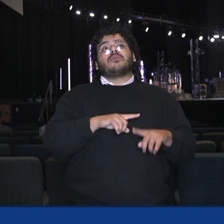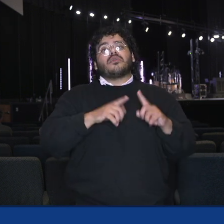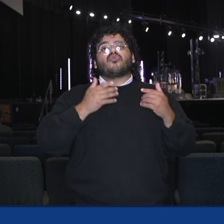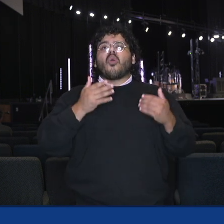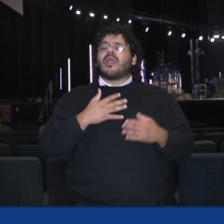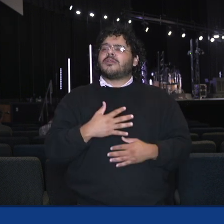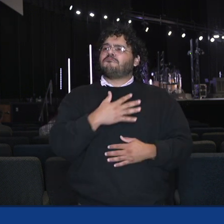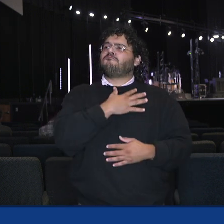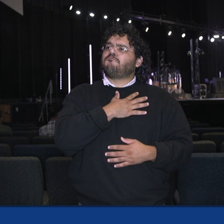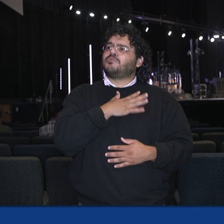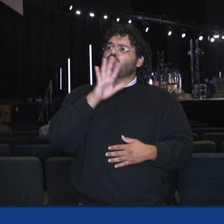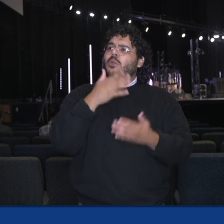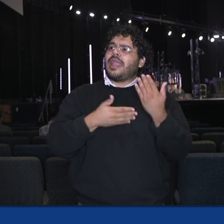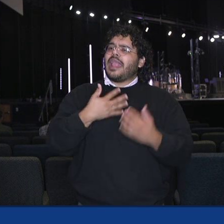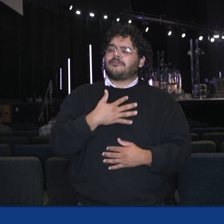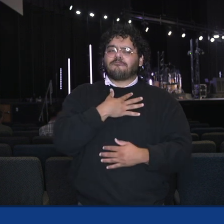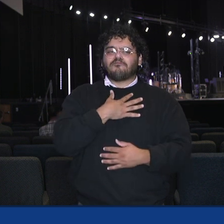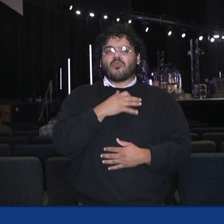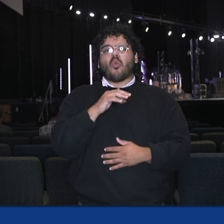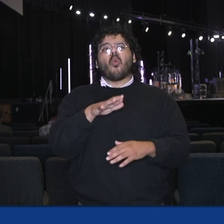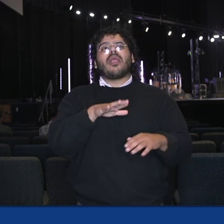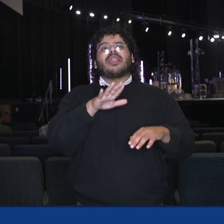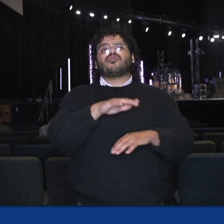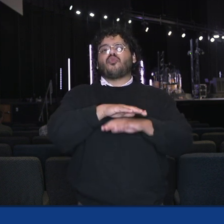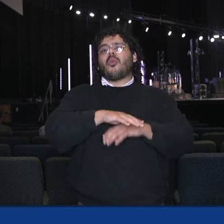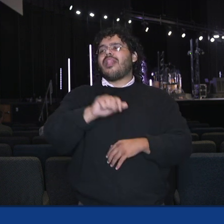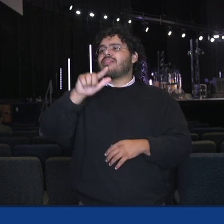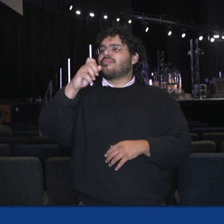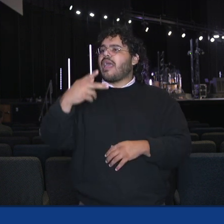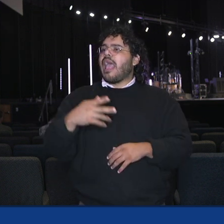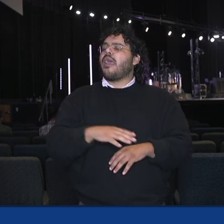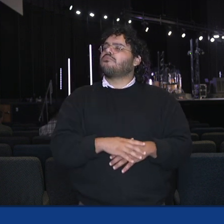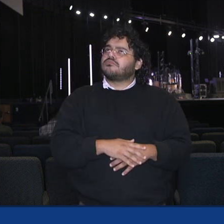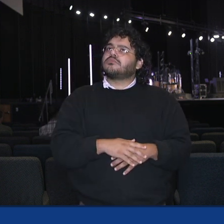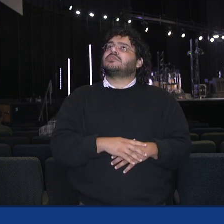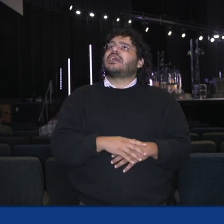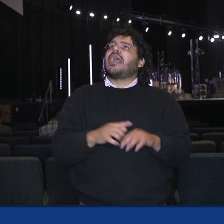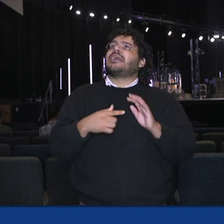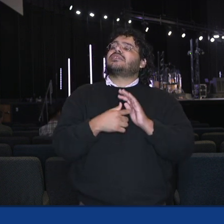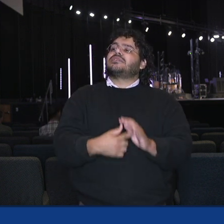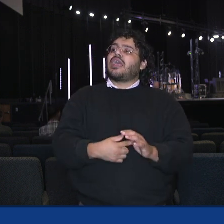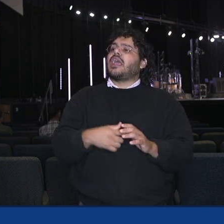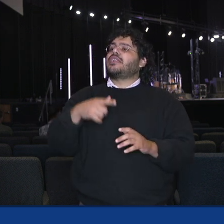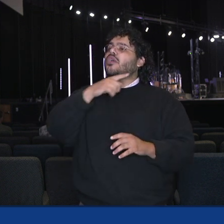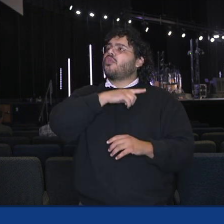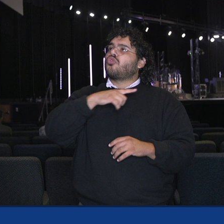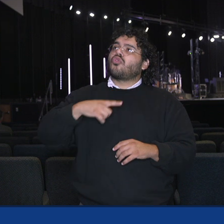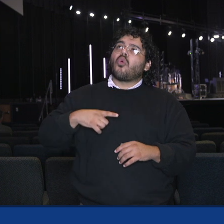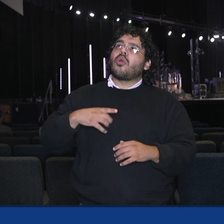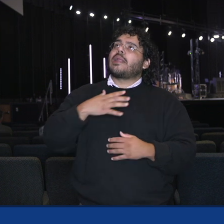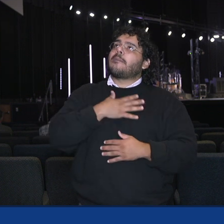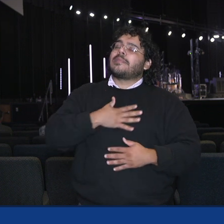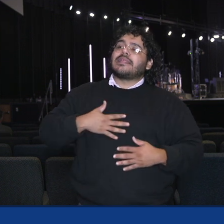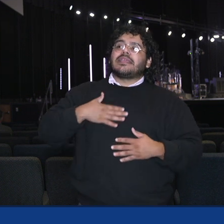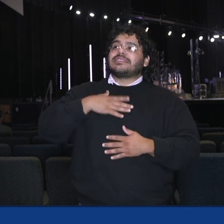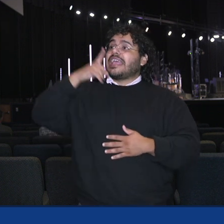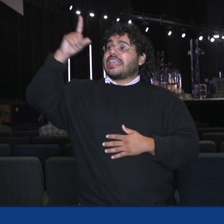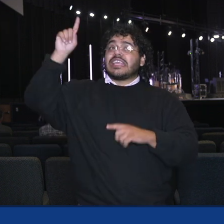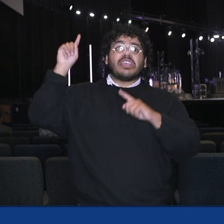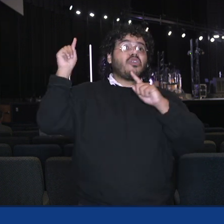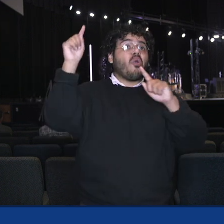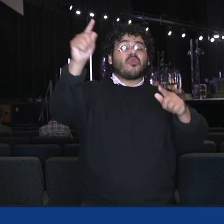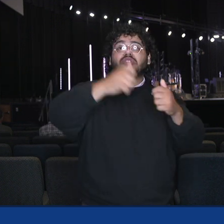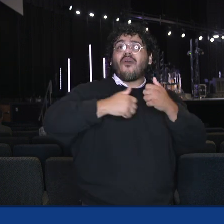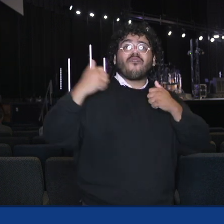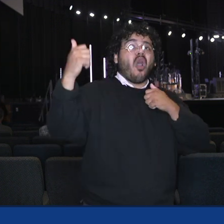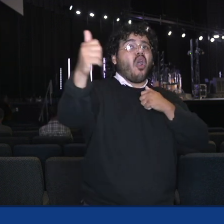over your heart or open your hand in your lap just as a sign of like, Lord, would you please, like the Lord goes to just far off places. So